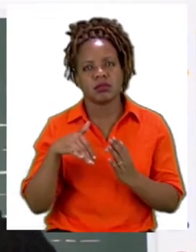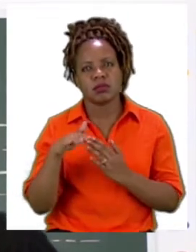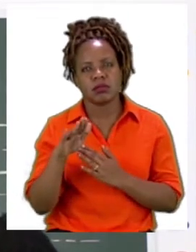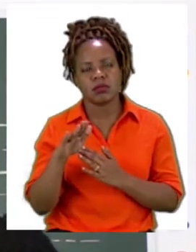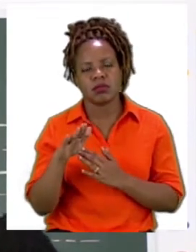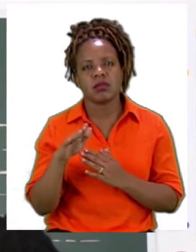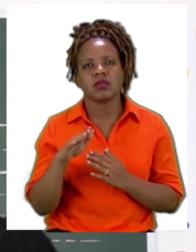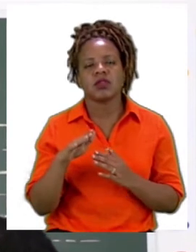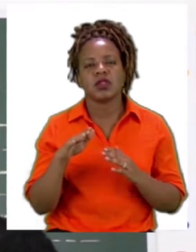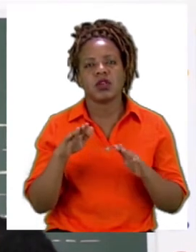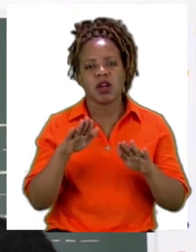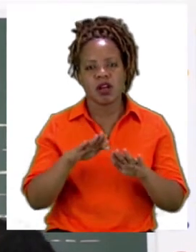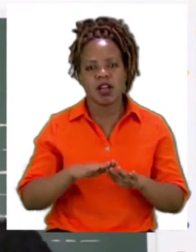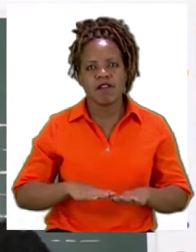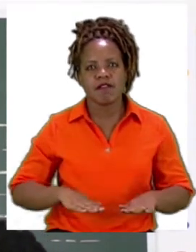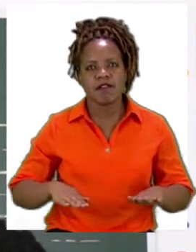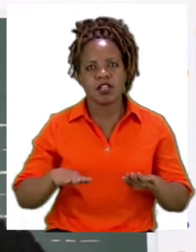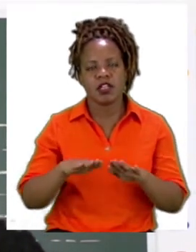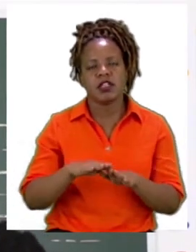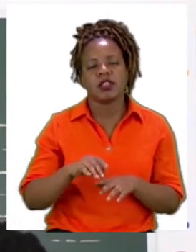field trip. So we say going